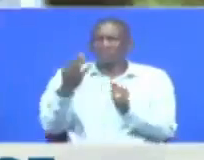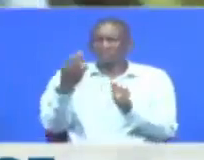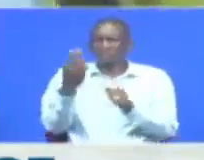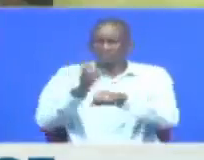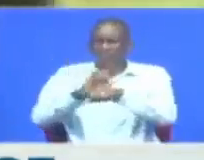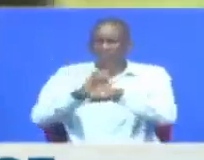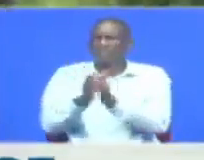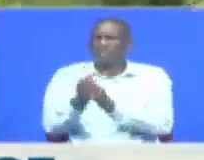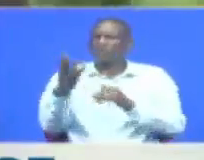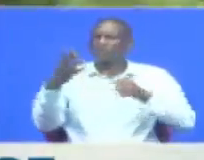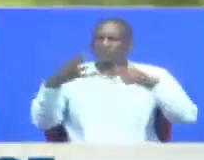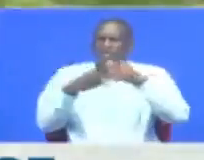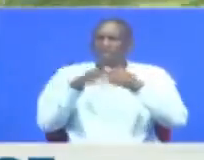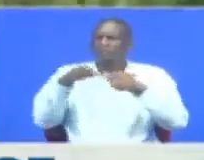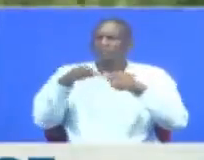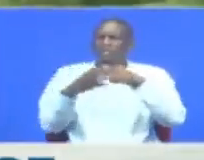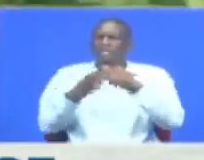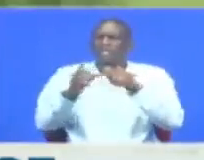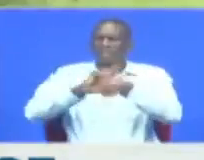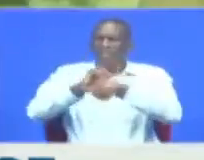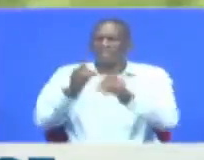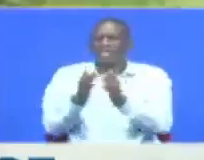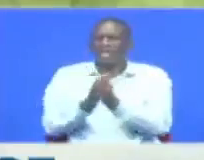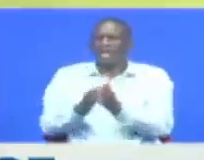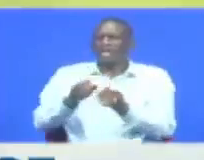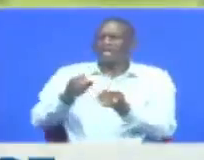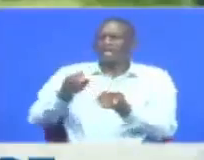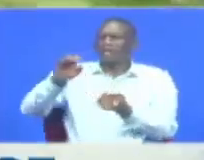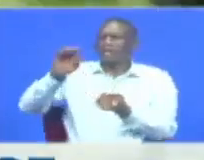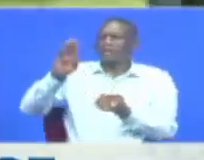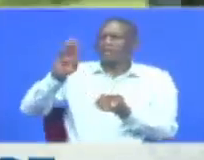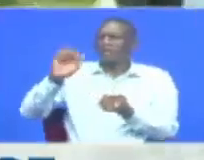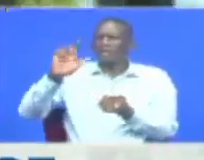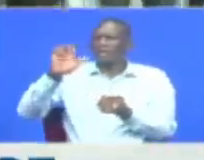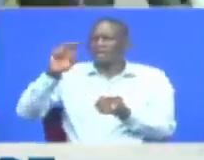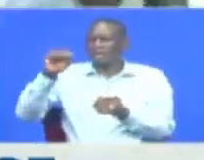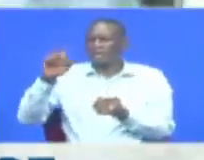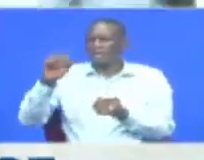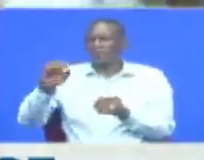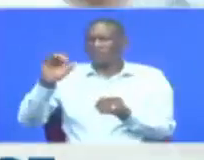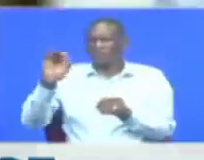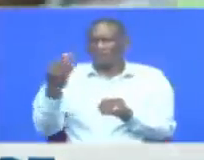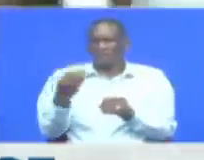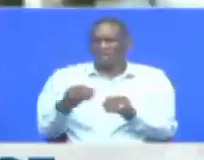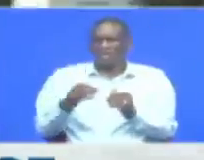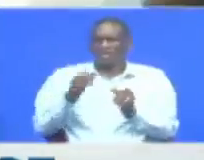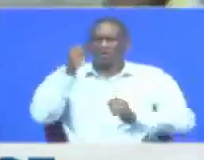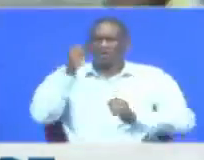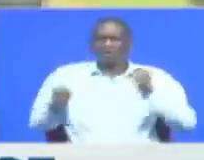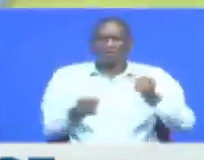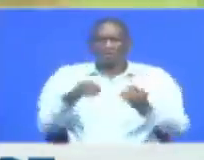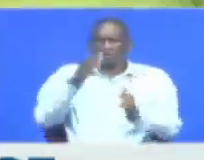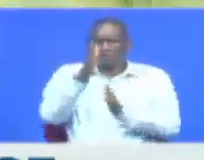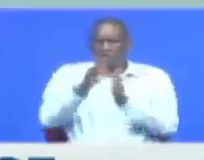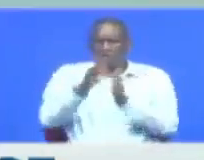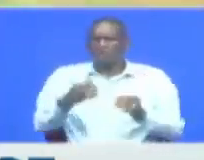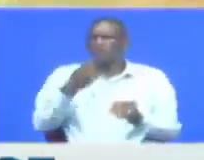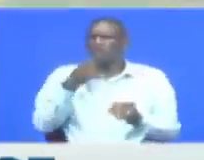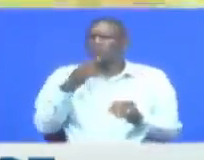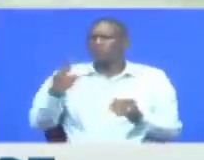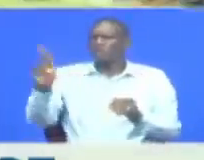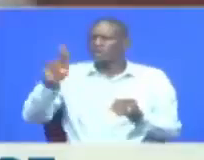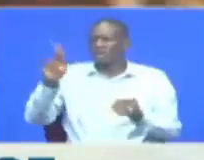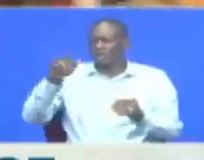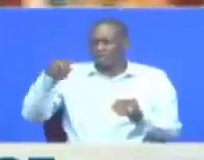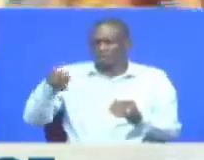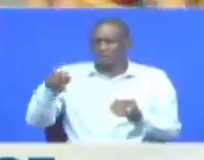and 49.1 seconds. Brilliant Jep Korir came in third. The race, organized by Moi Kapsowar Girls, aims at raising